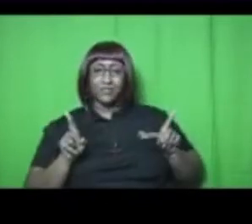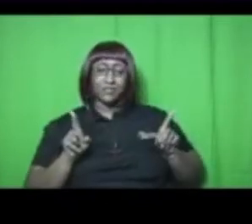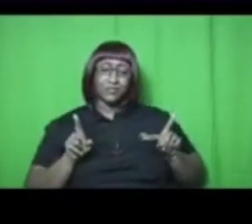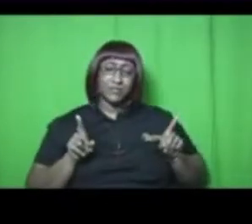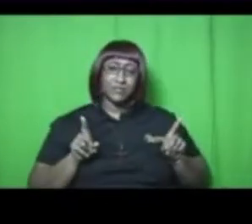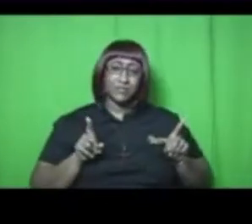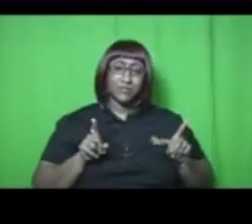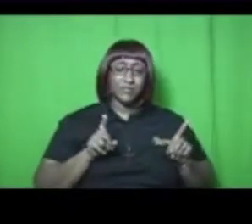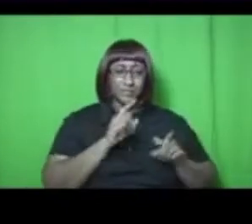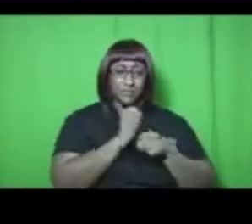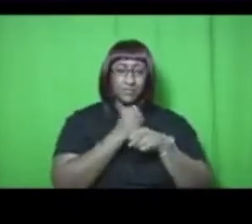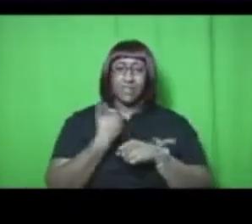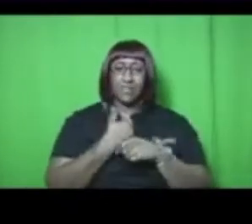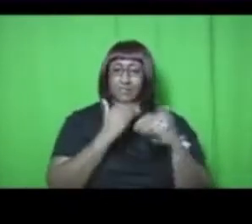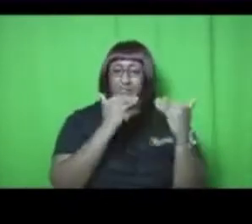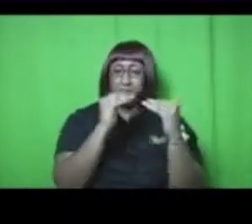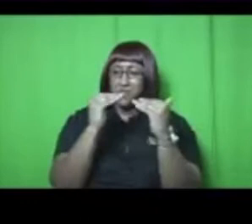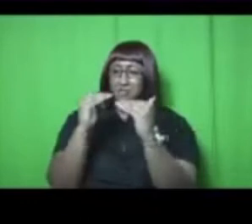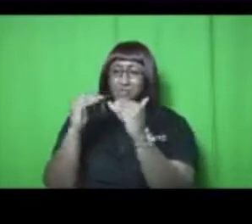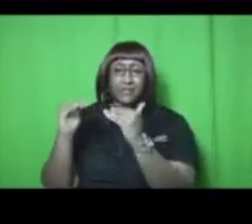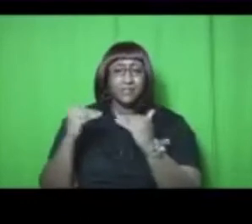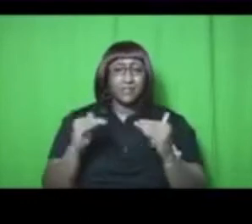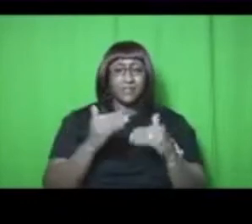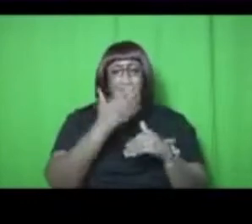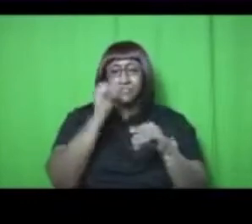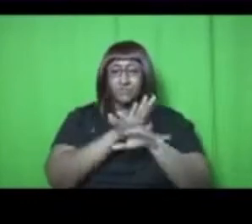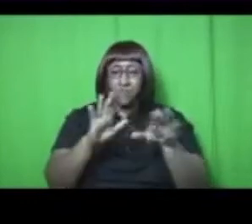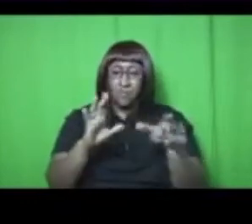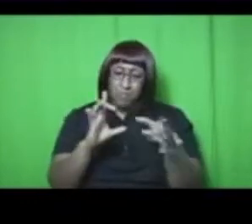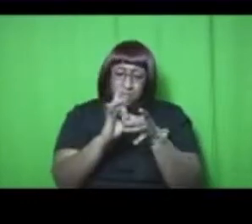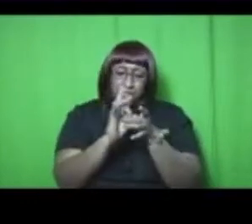so that they can confine us. Because you don't belong here.